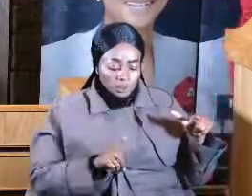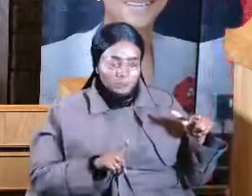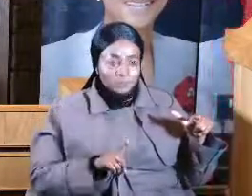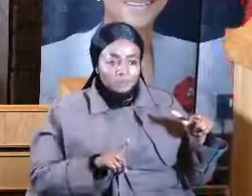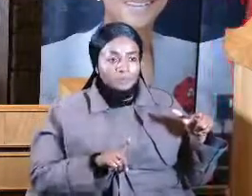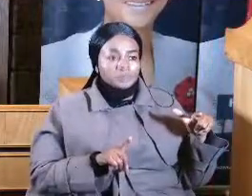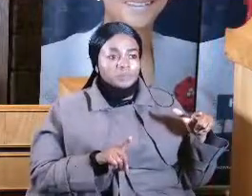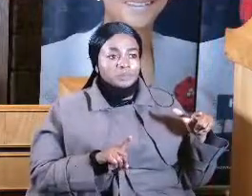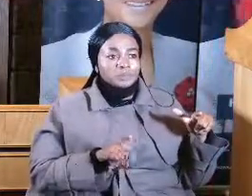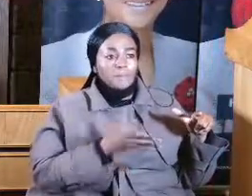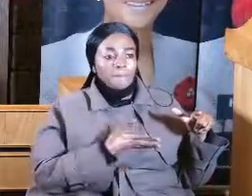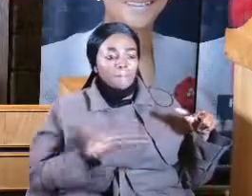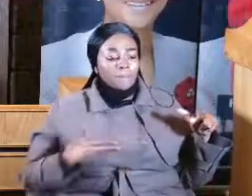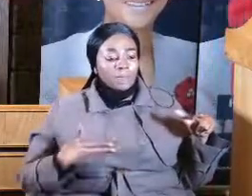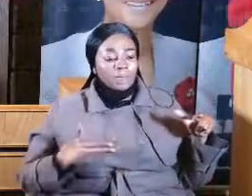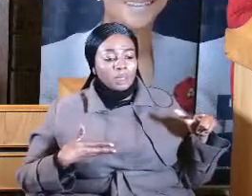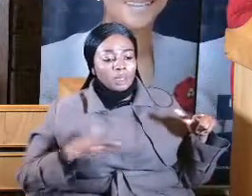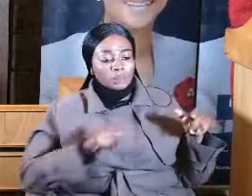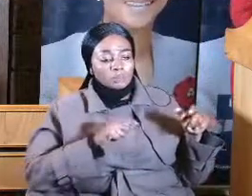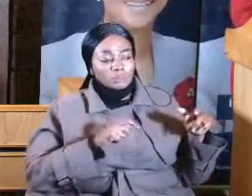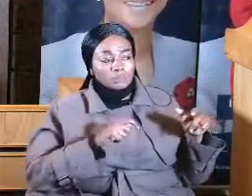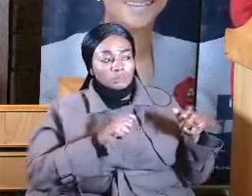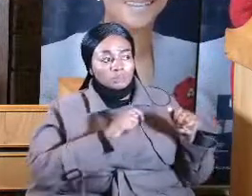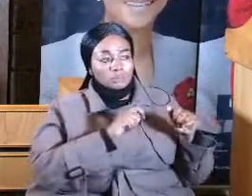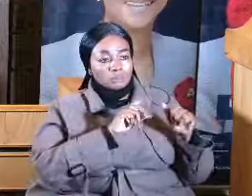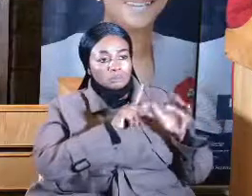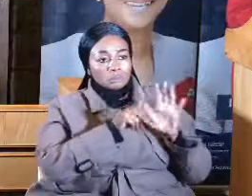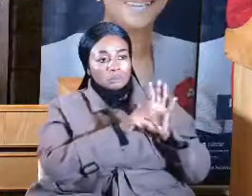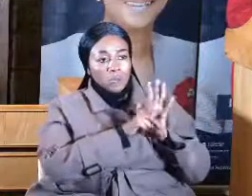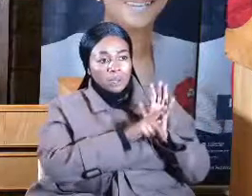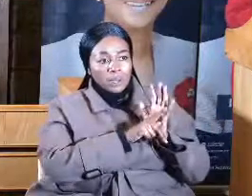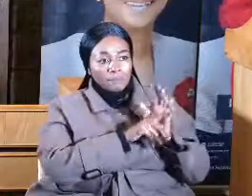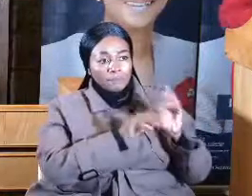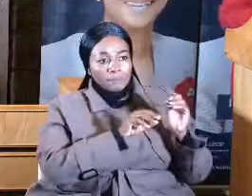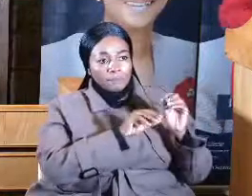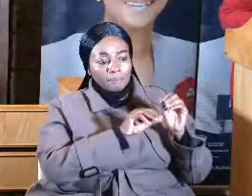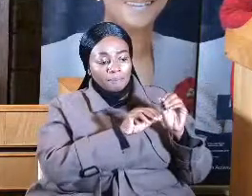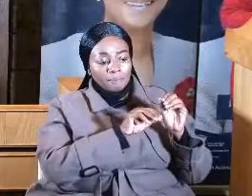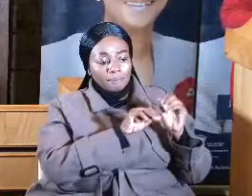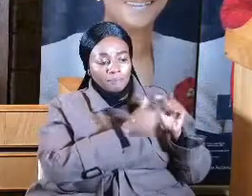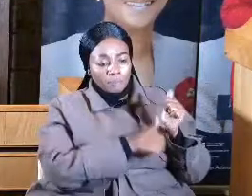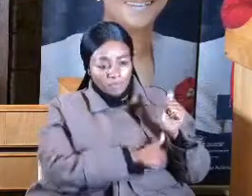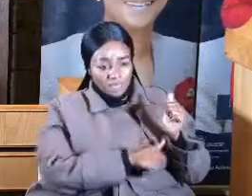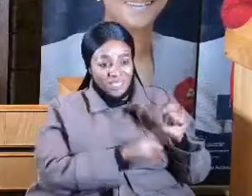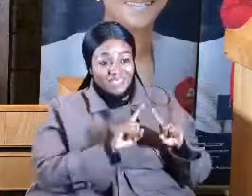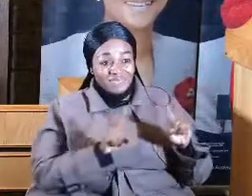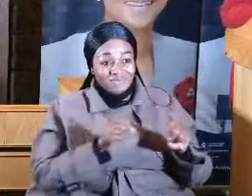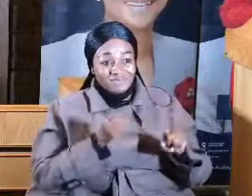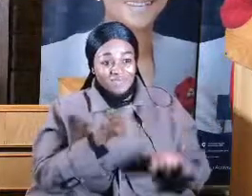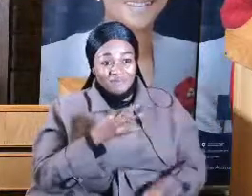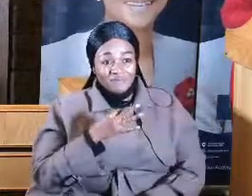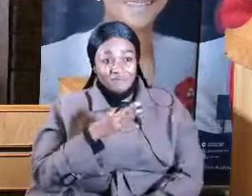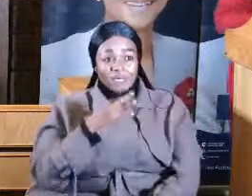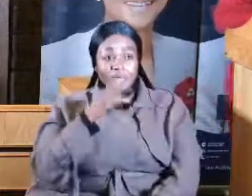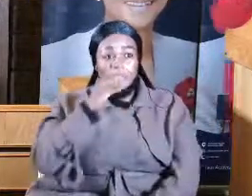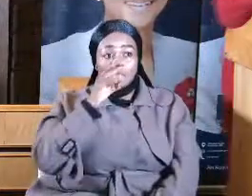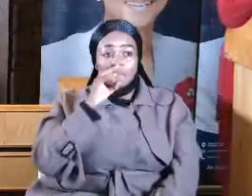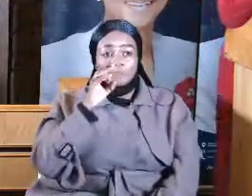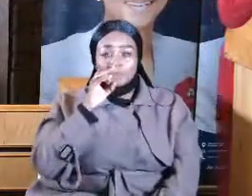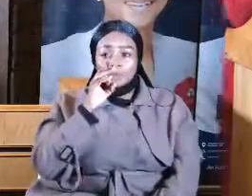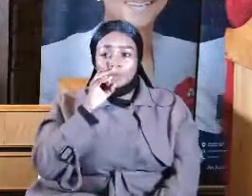Madam Program Director spoke said earlier on, if we speak from our own experiences, we can only be telling the